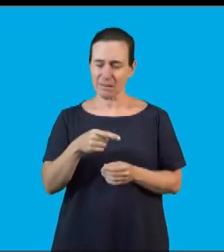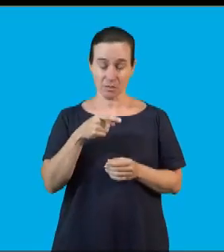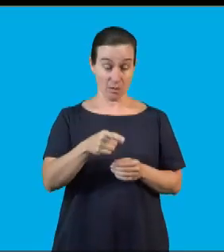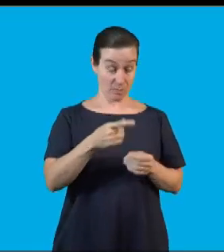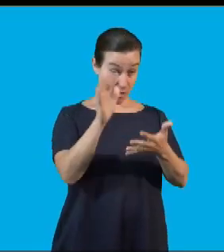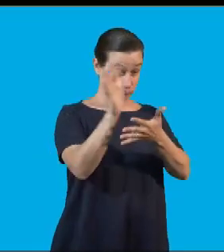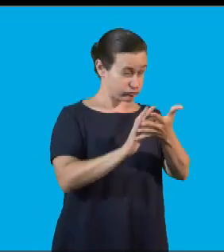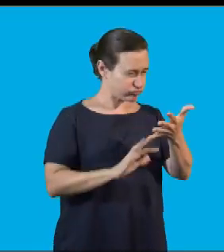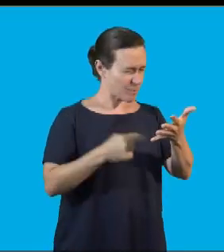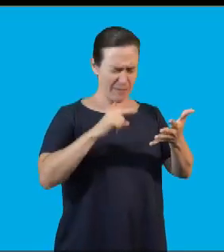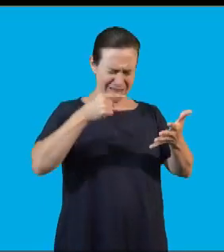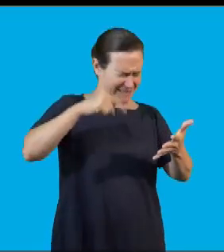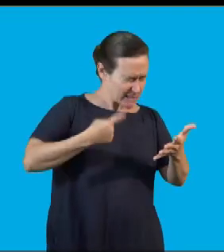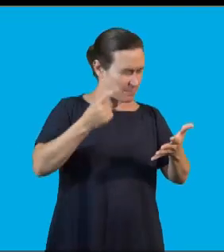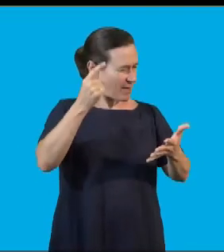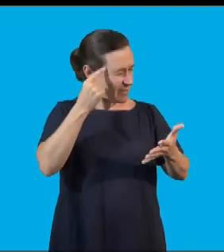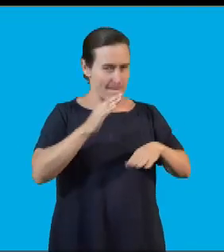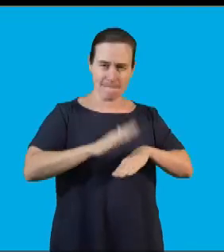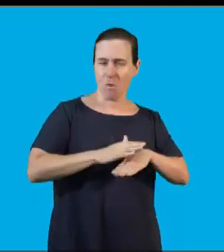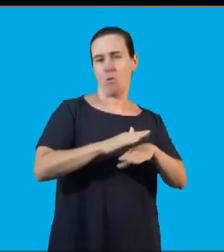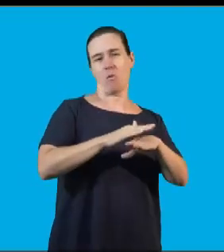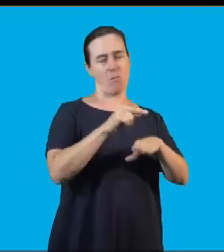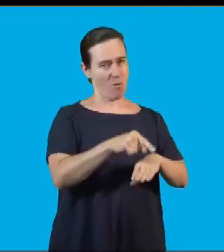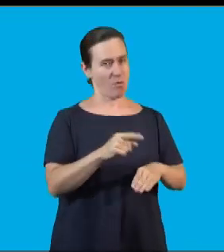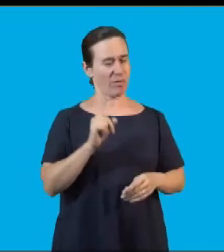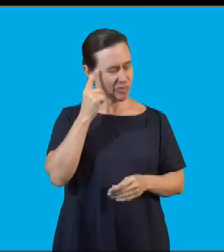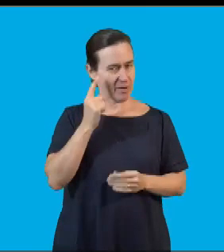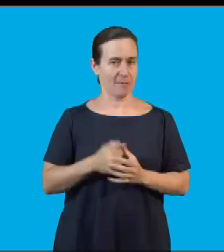must go beyond what is stated in the text.